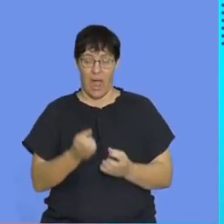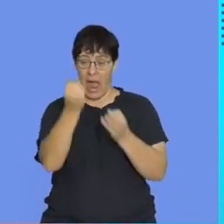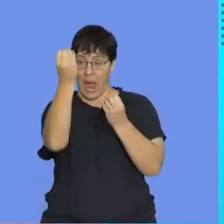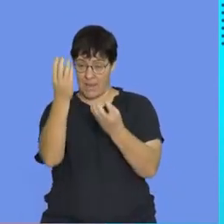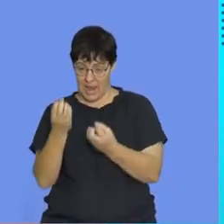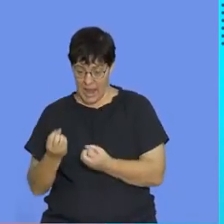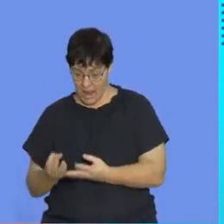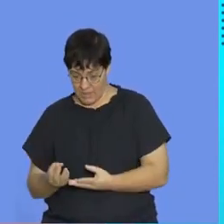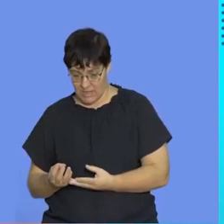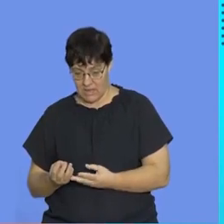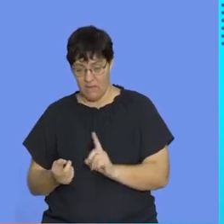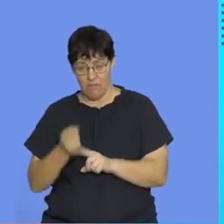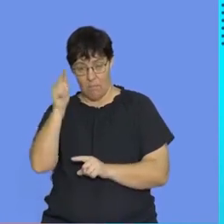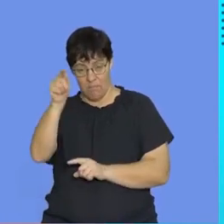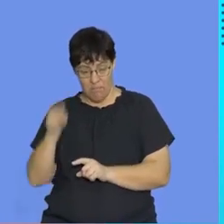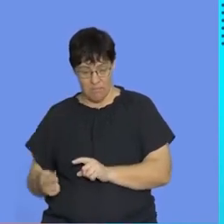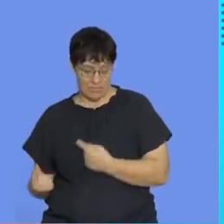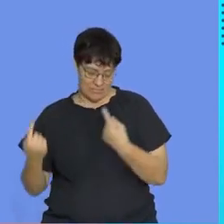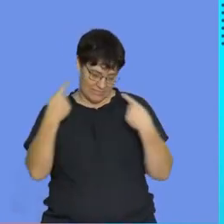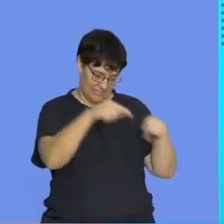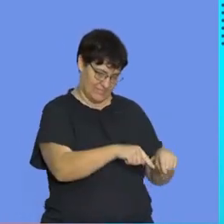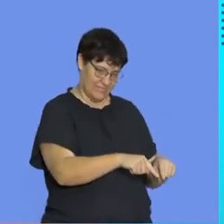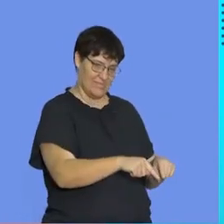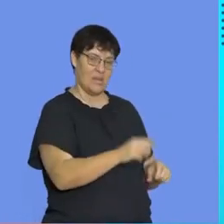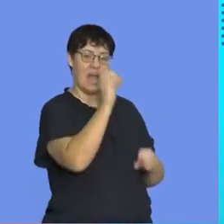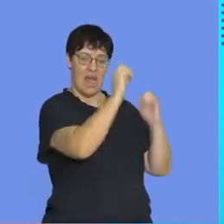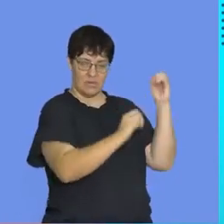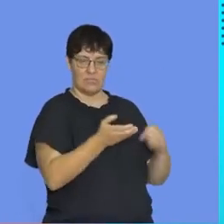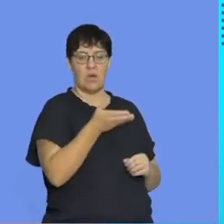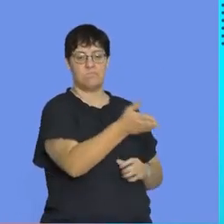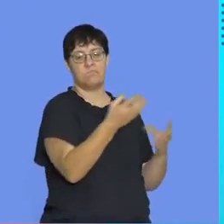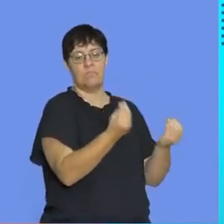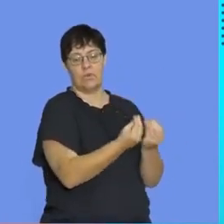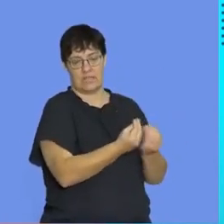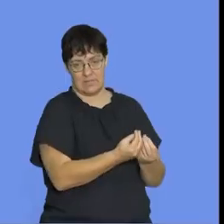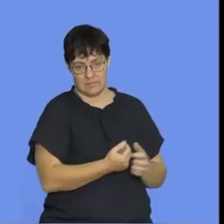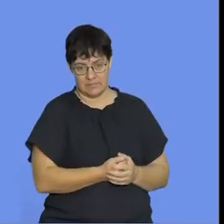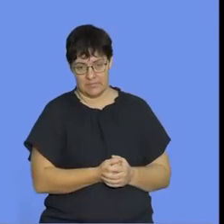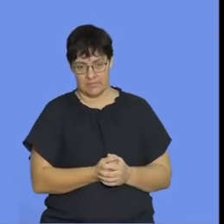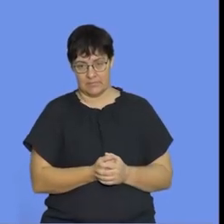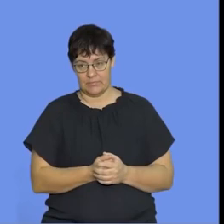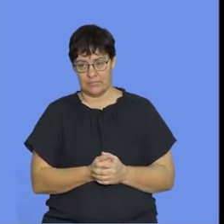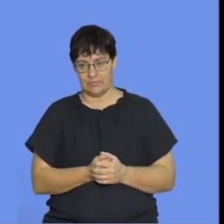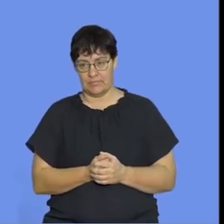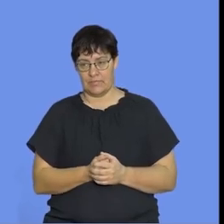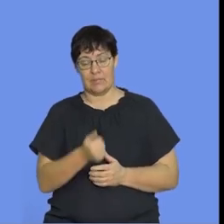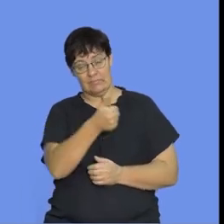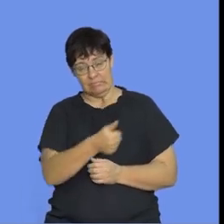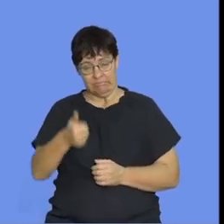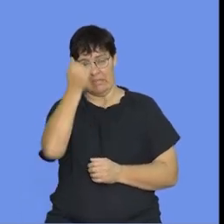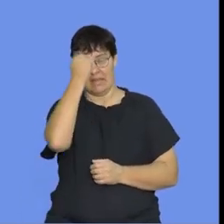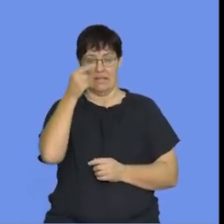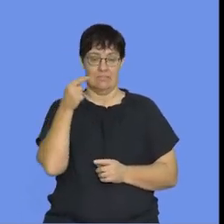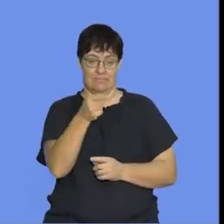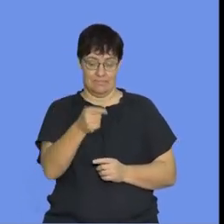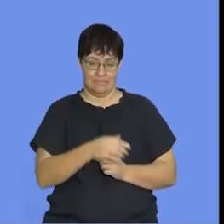of the reactants is actually equal to the number of atoms of the products. Okay, right, that's the main idea. And then the number